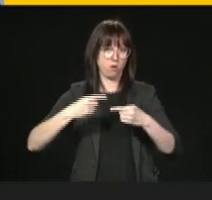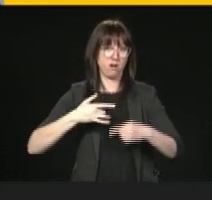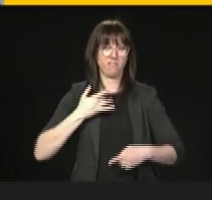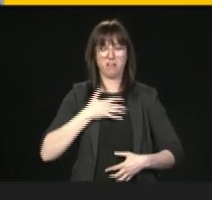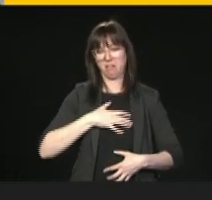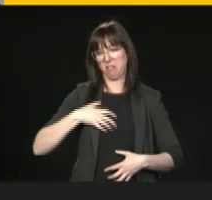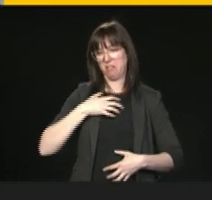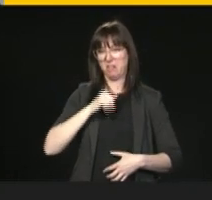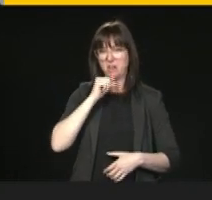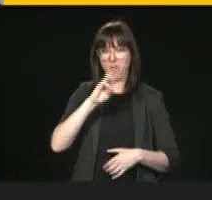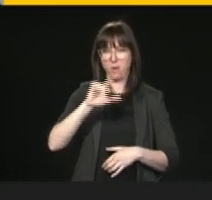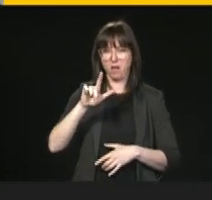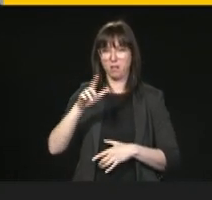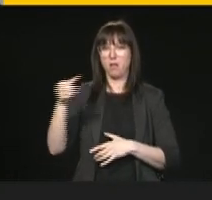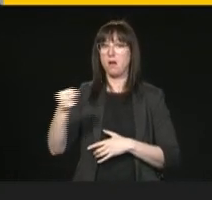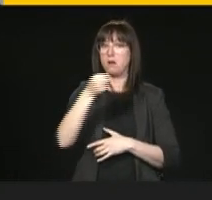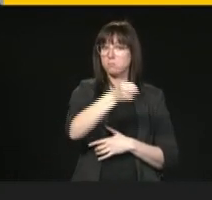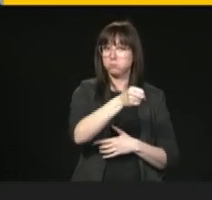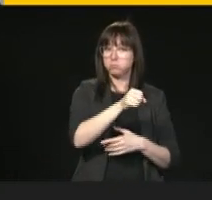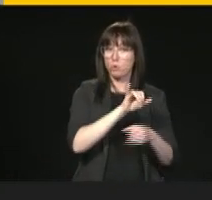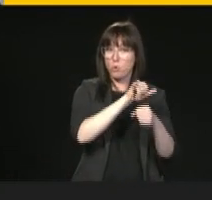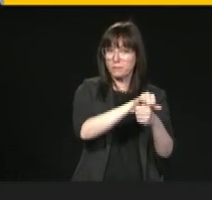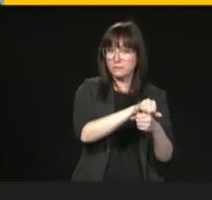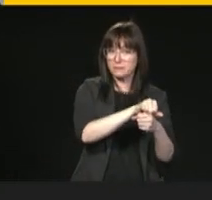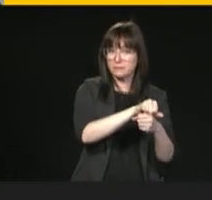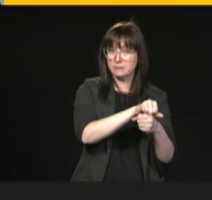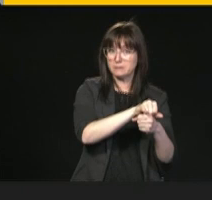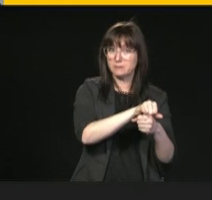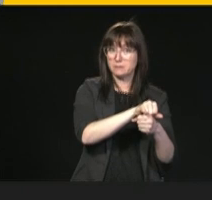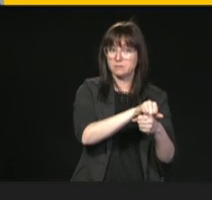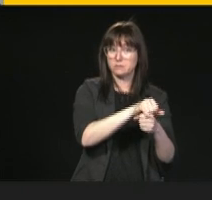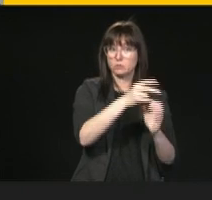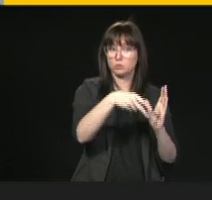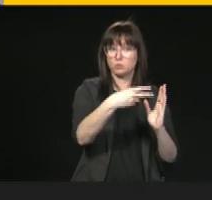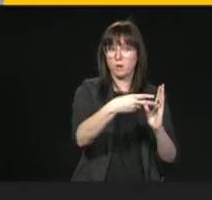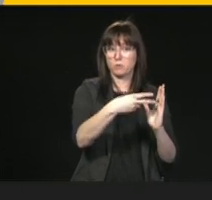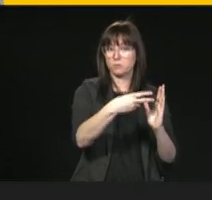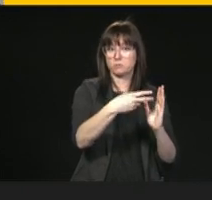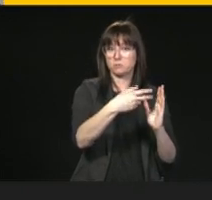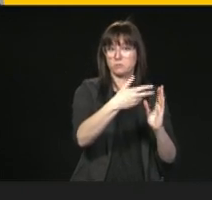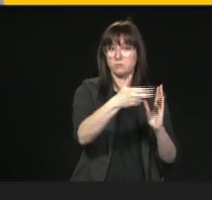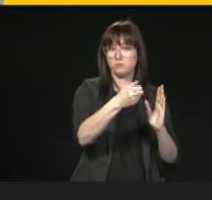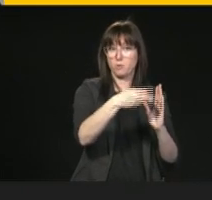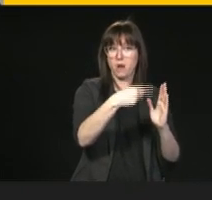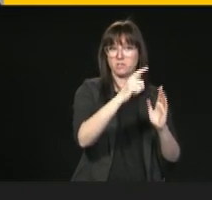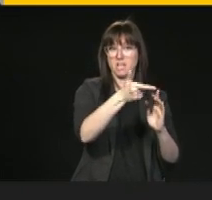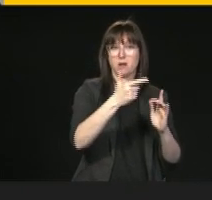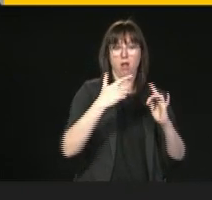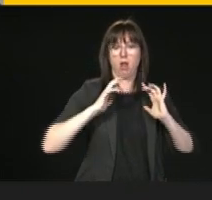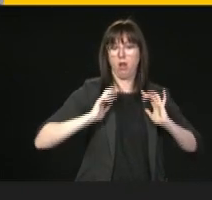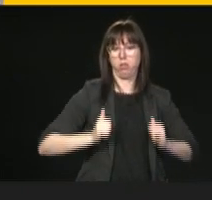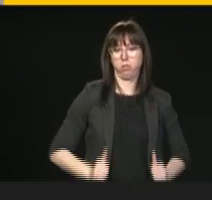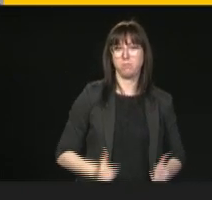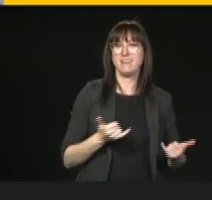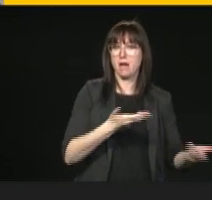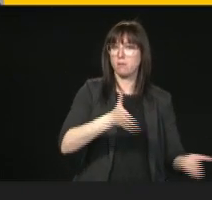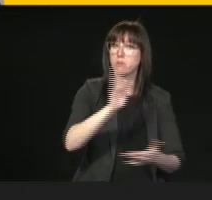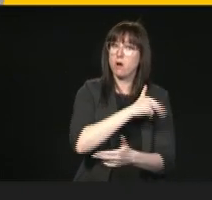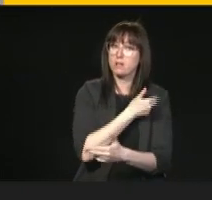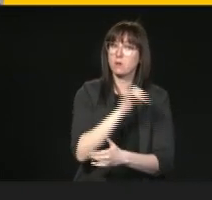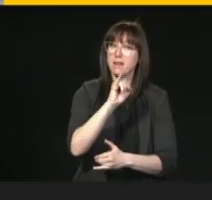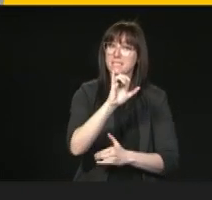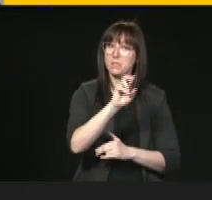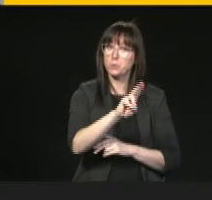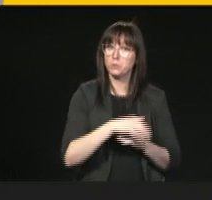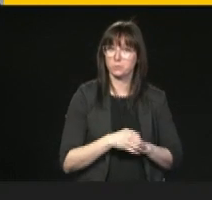of several hours later, deteriorated rapidly and is now in an intensive care in a hospital. So it was good